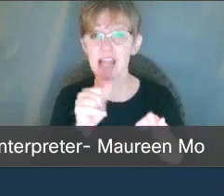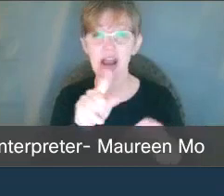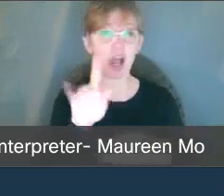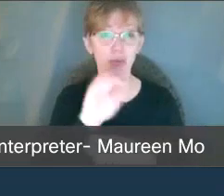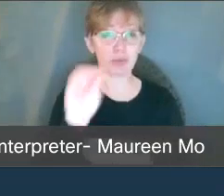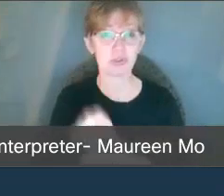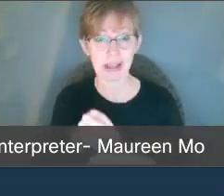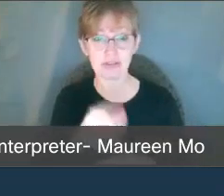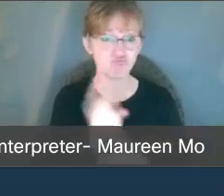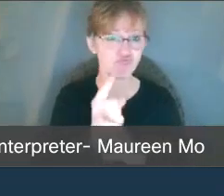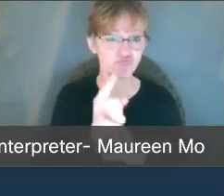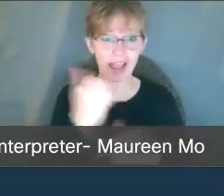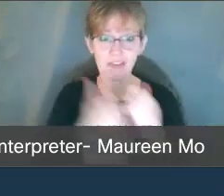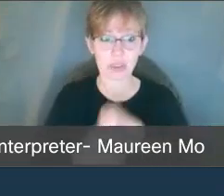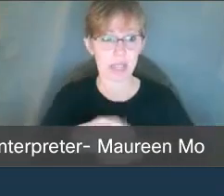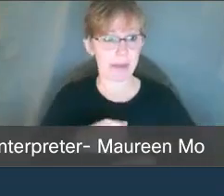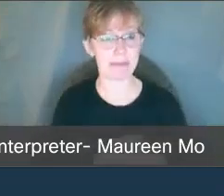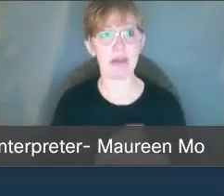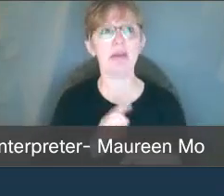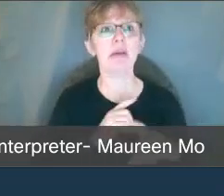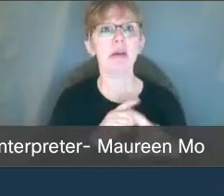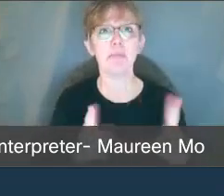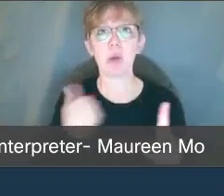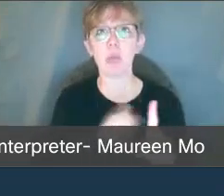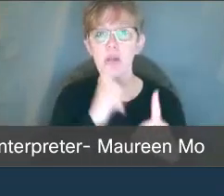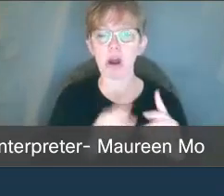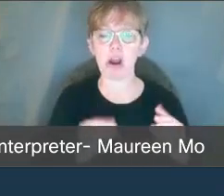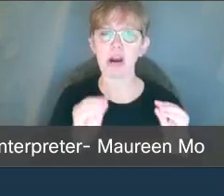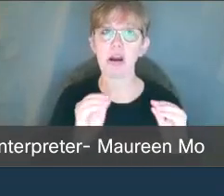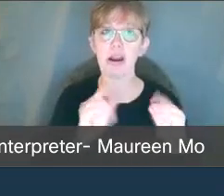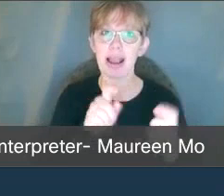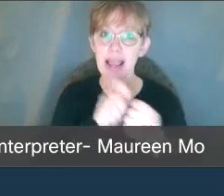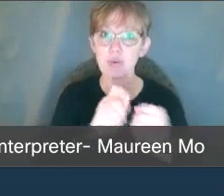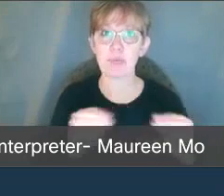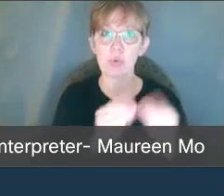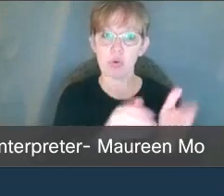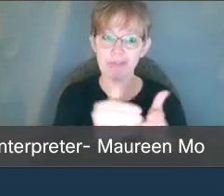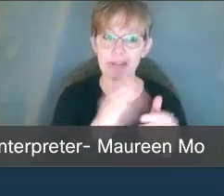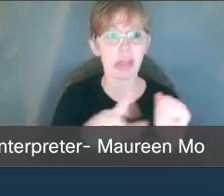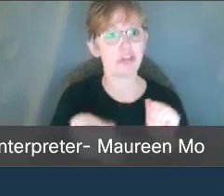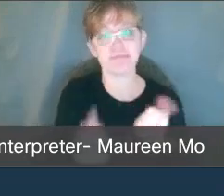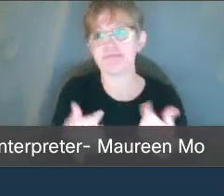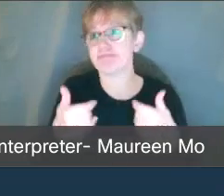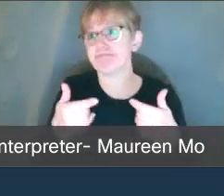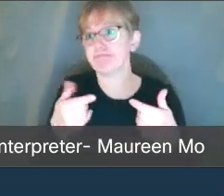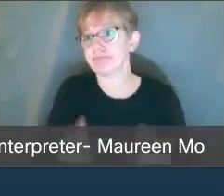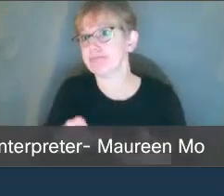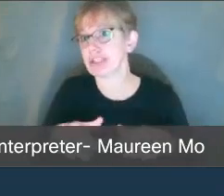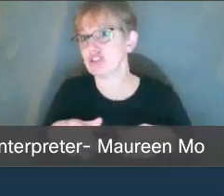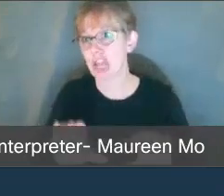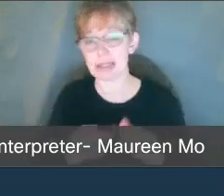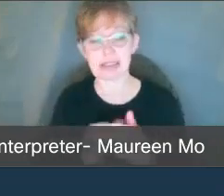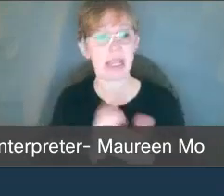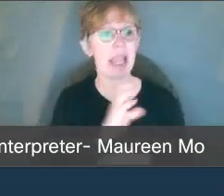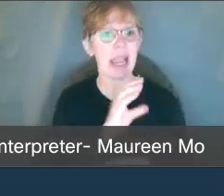time, but we are accurate more often than chance, and at a level that experts and most of us would